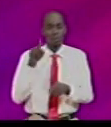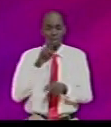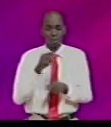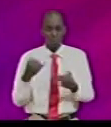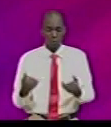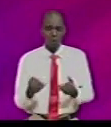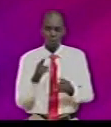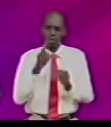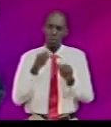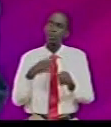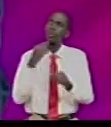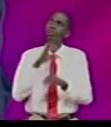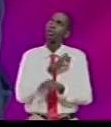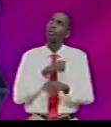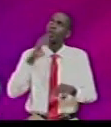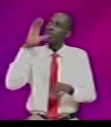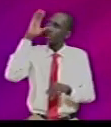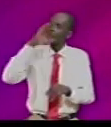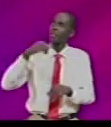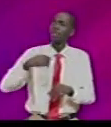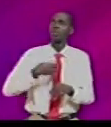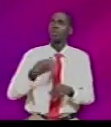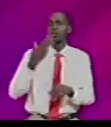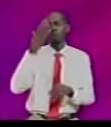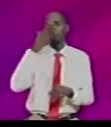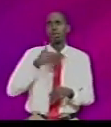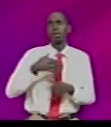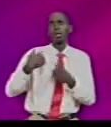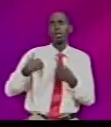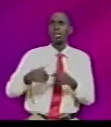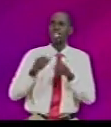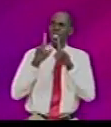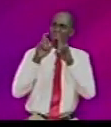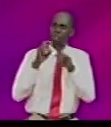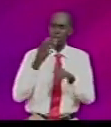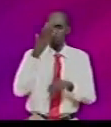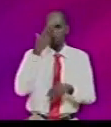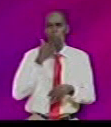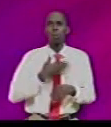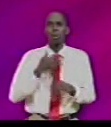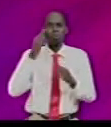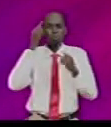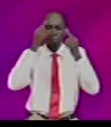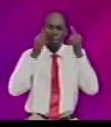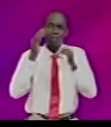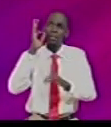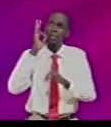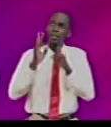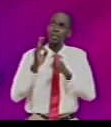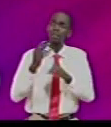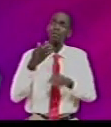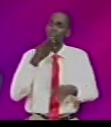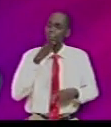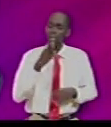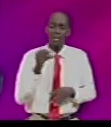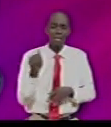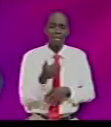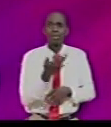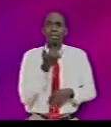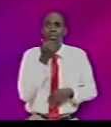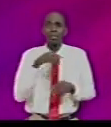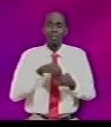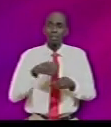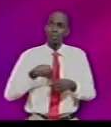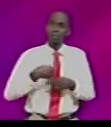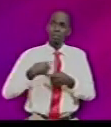search me, O God, and know my heart. Try me, O Lord, and know my thought, and see if there be any wicked way in me, and